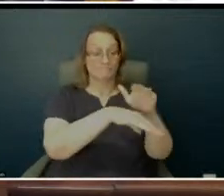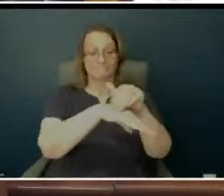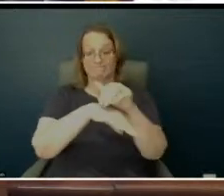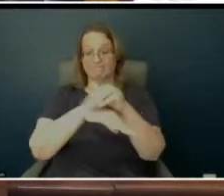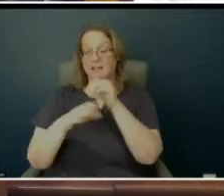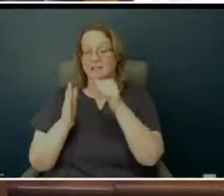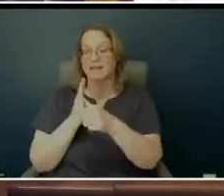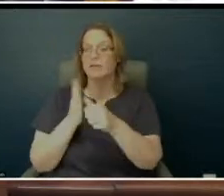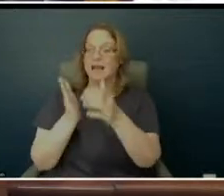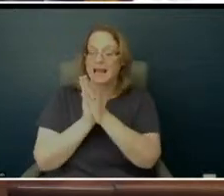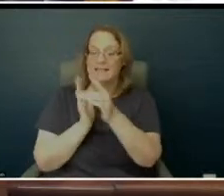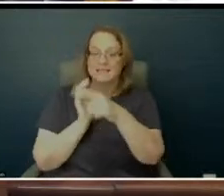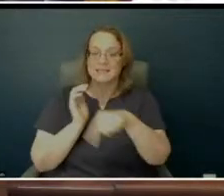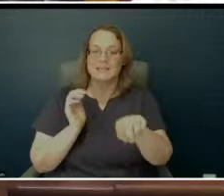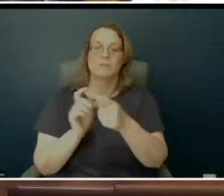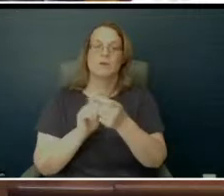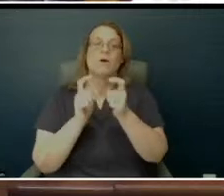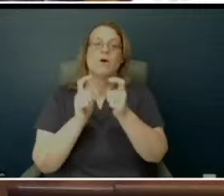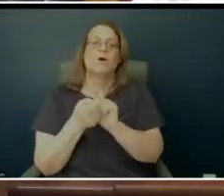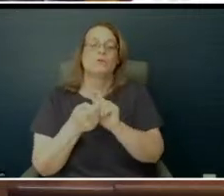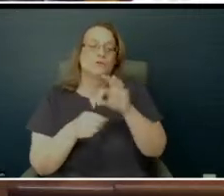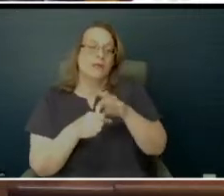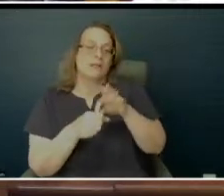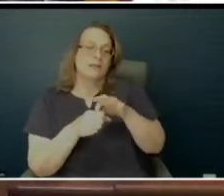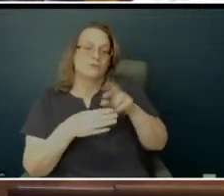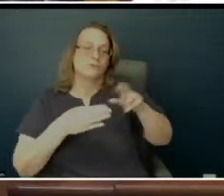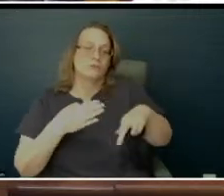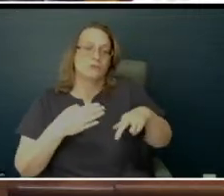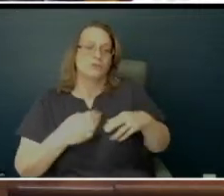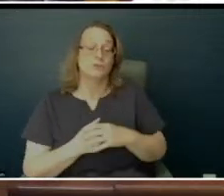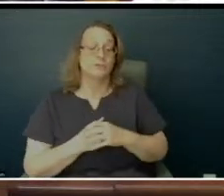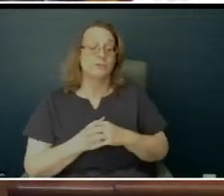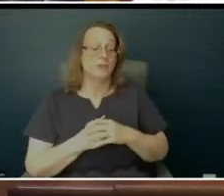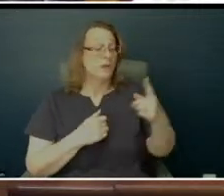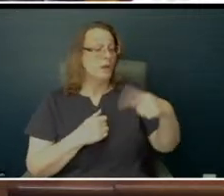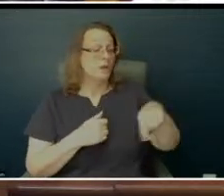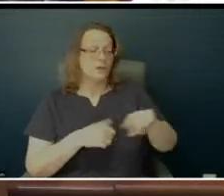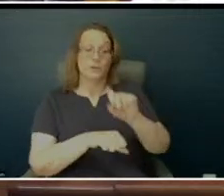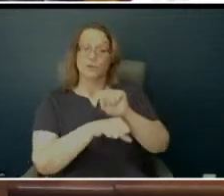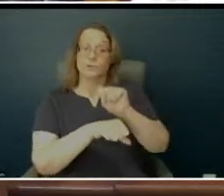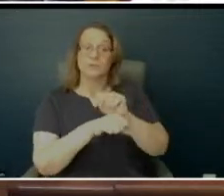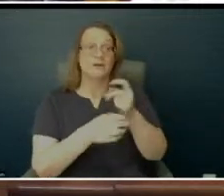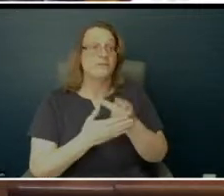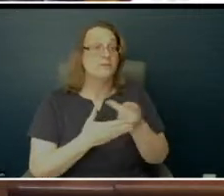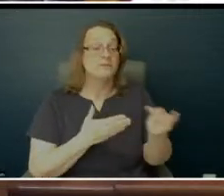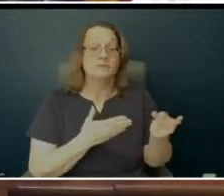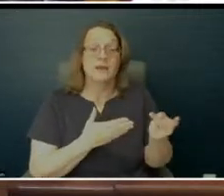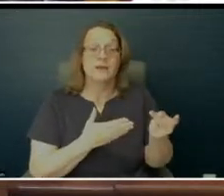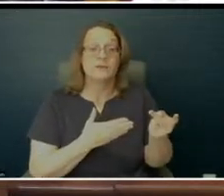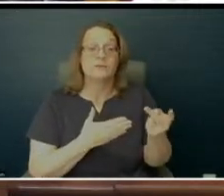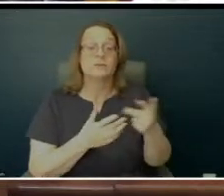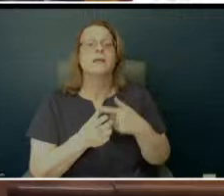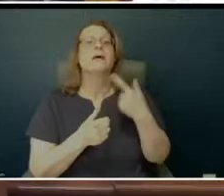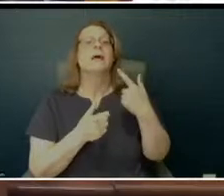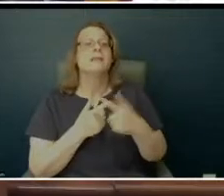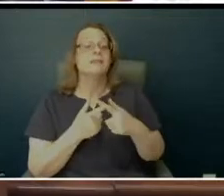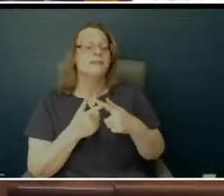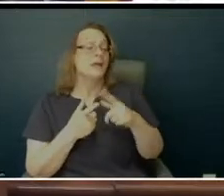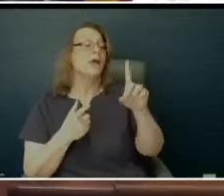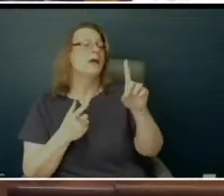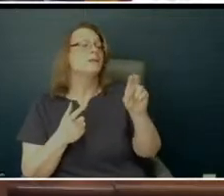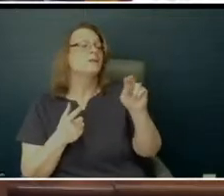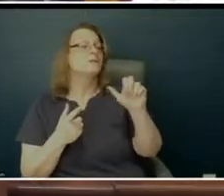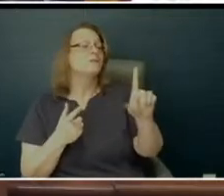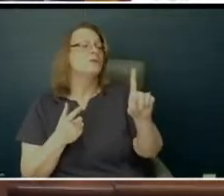election results. And when these and other efforts failed, Donald Trump sought to replace